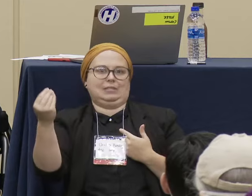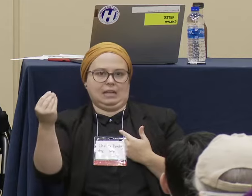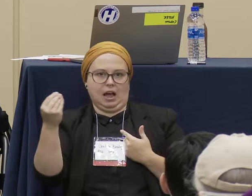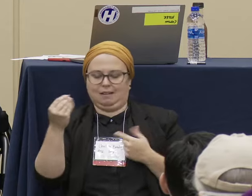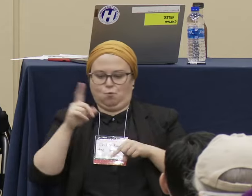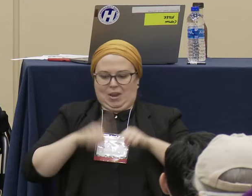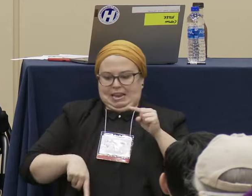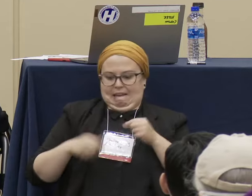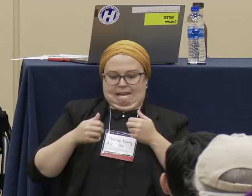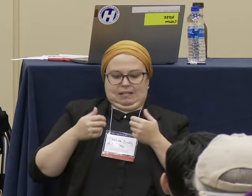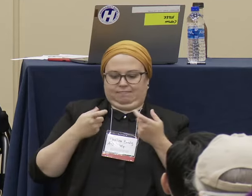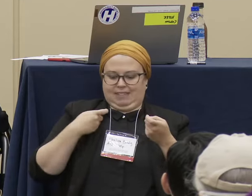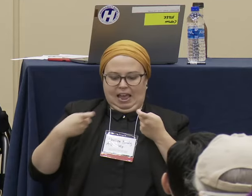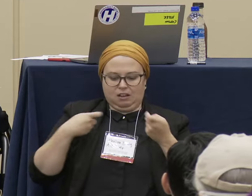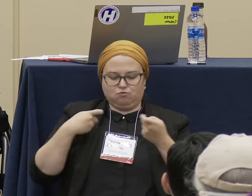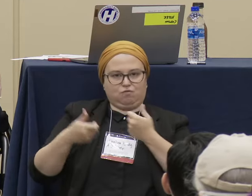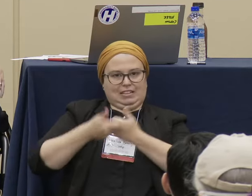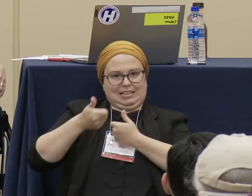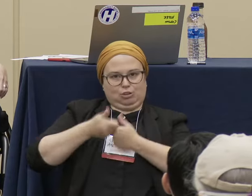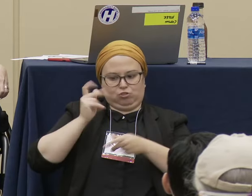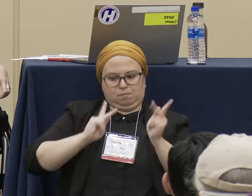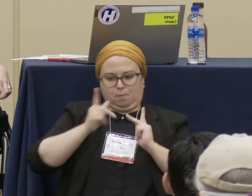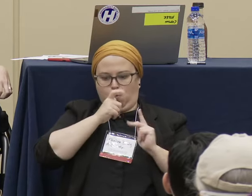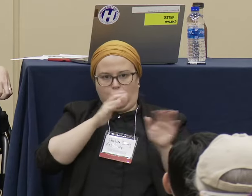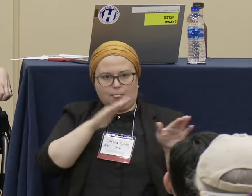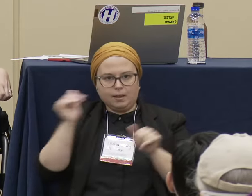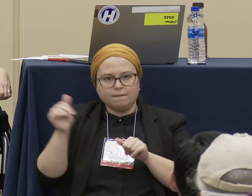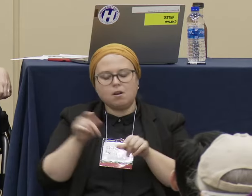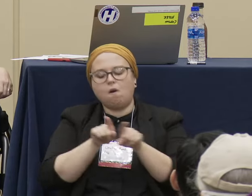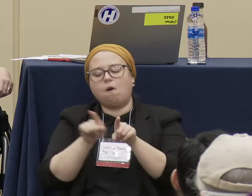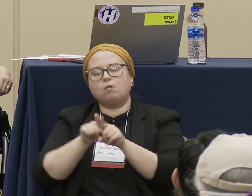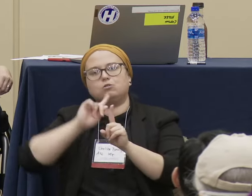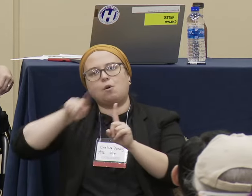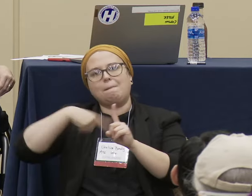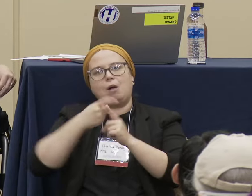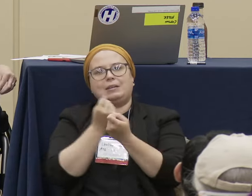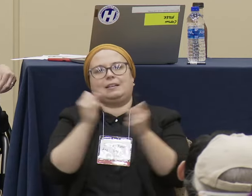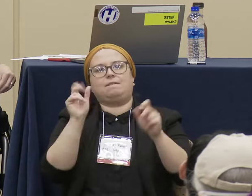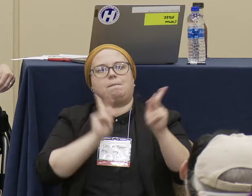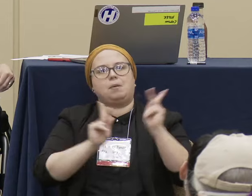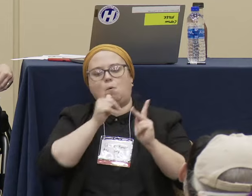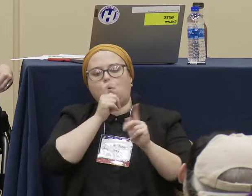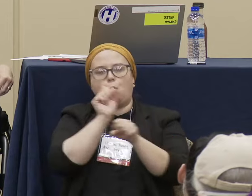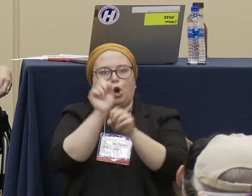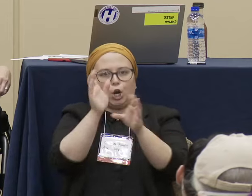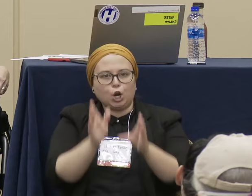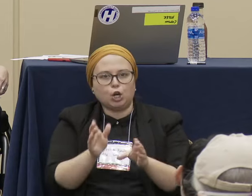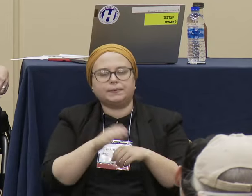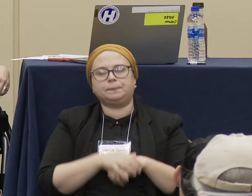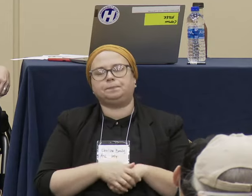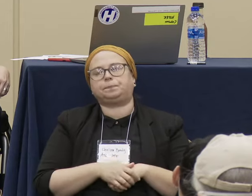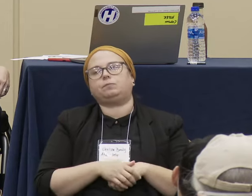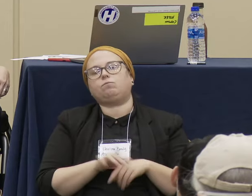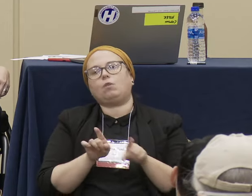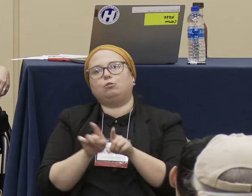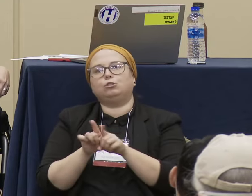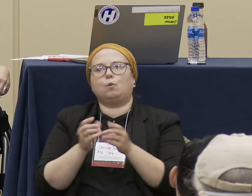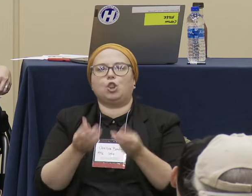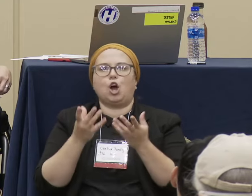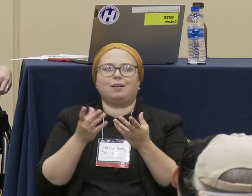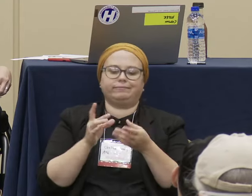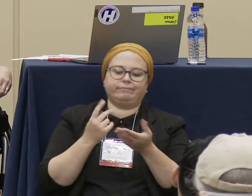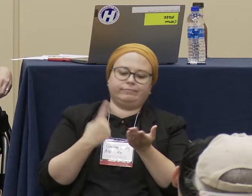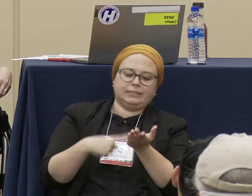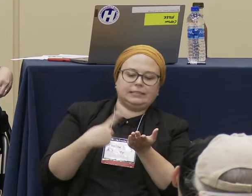It's also about the safety of the workers often. And there's also a lot of discourse around choice and home,